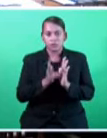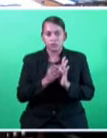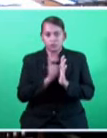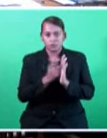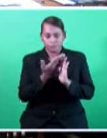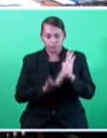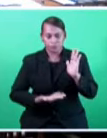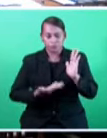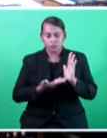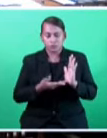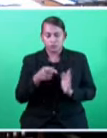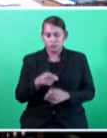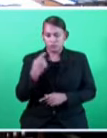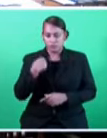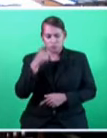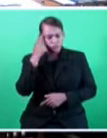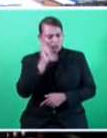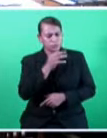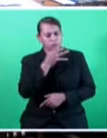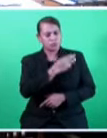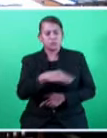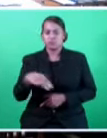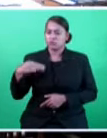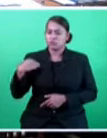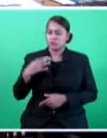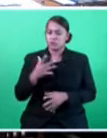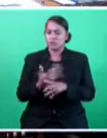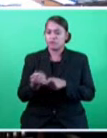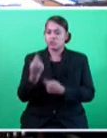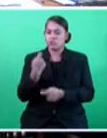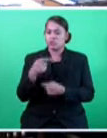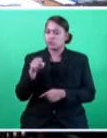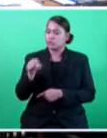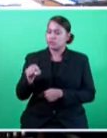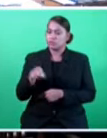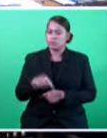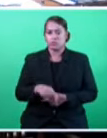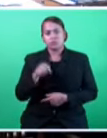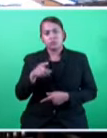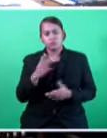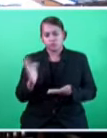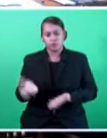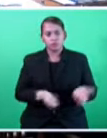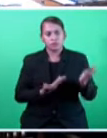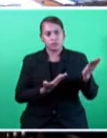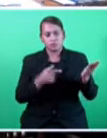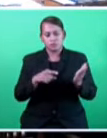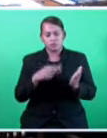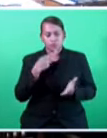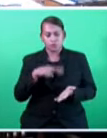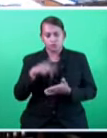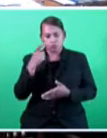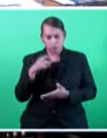I call on the Minister for Fisheries, the Honourable Semi Kuroila Bissau, to move this motion. You